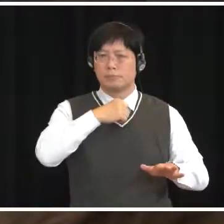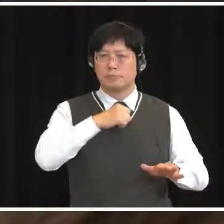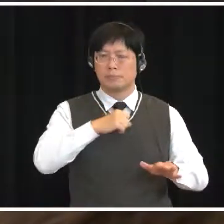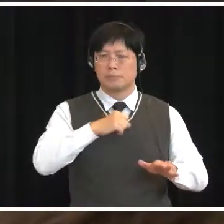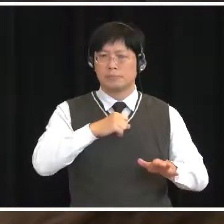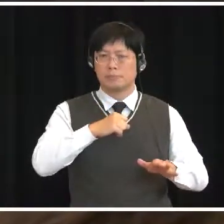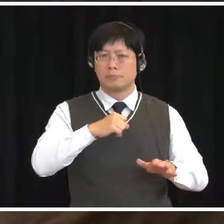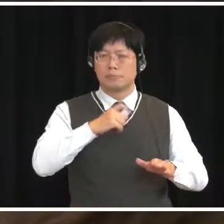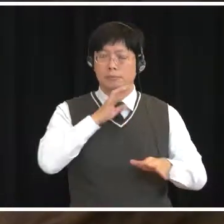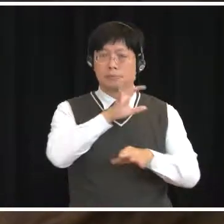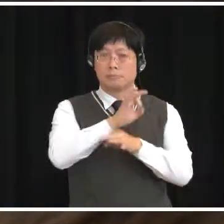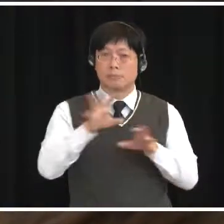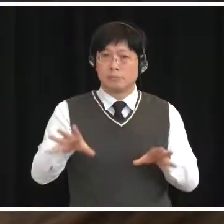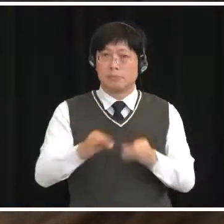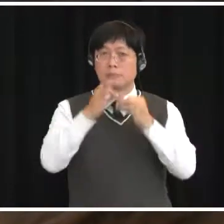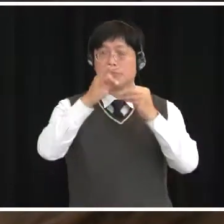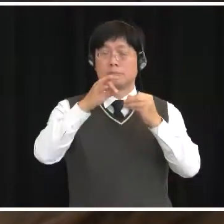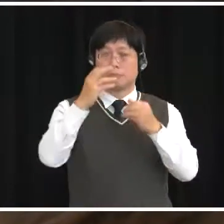candidate.